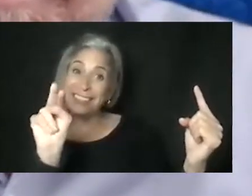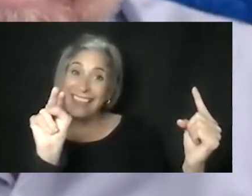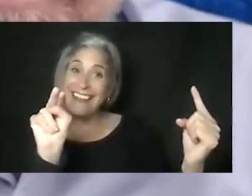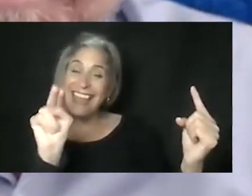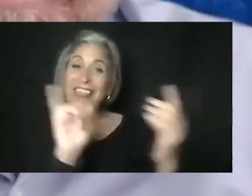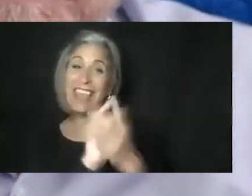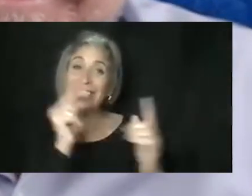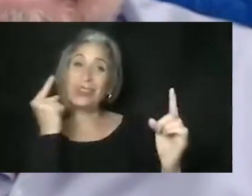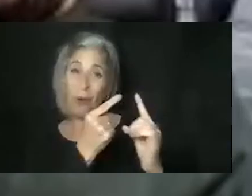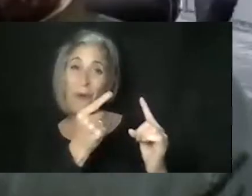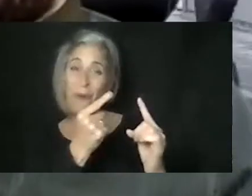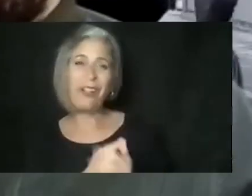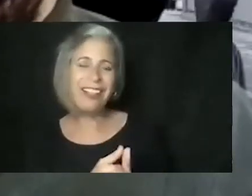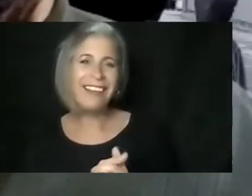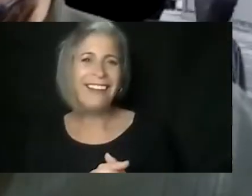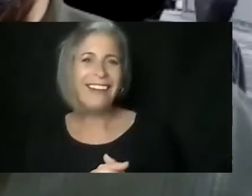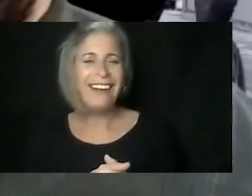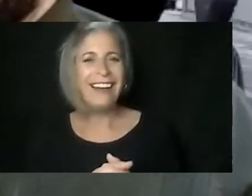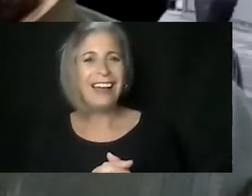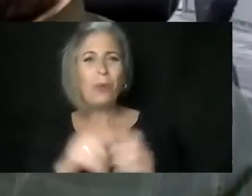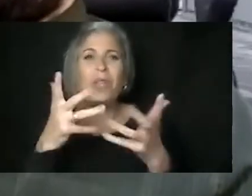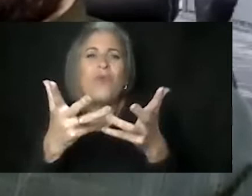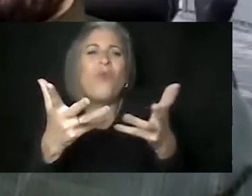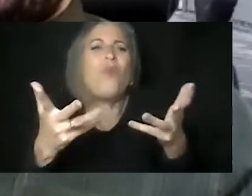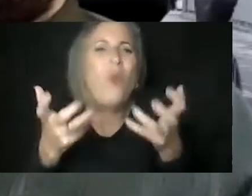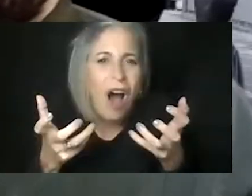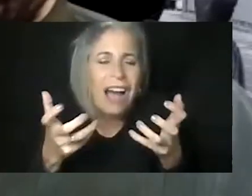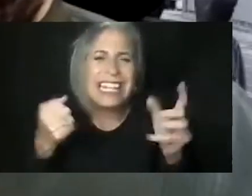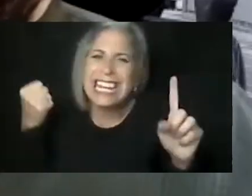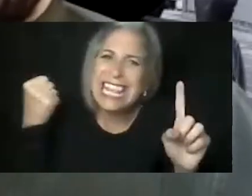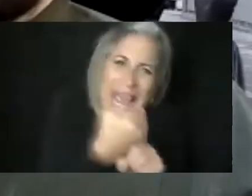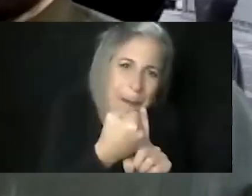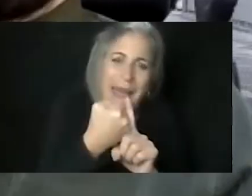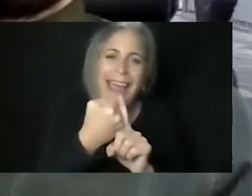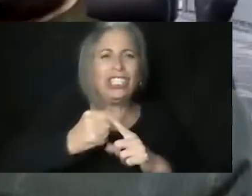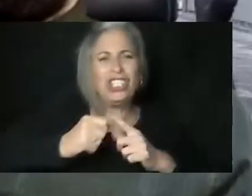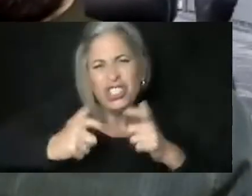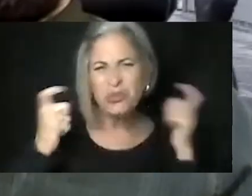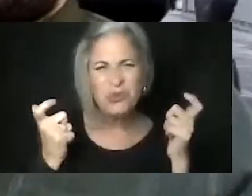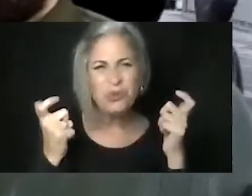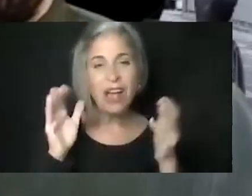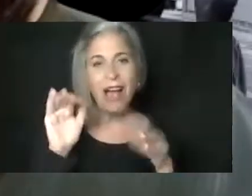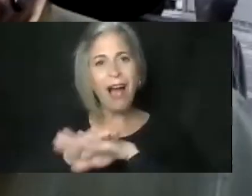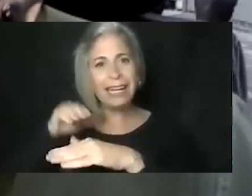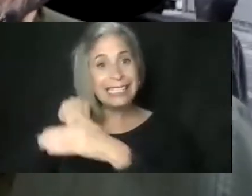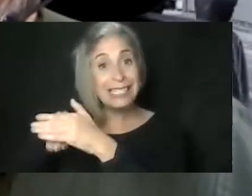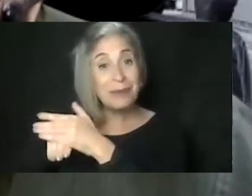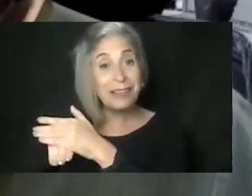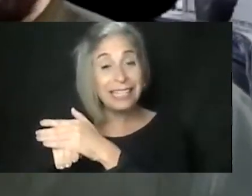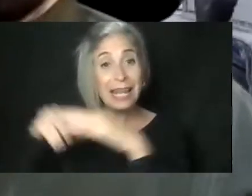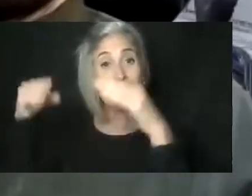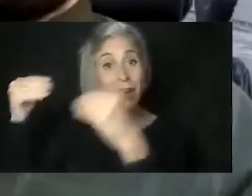That's the goal. We want to have that enormous impact, not only on the accessibility market, but on the